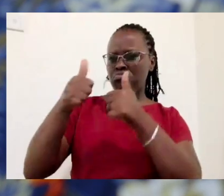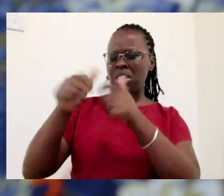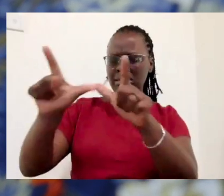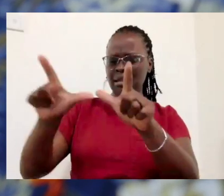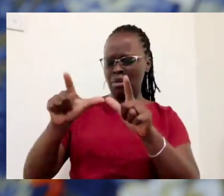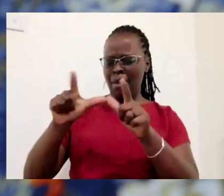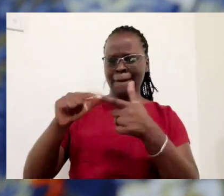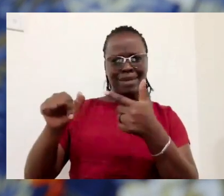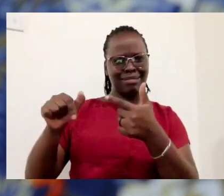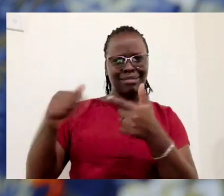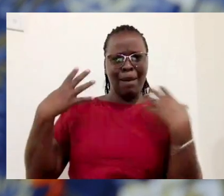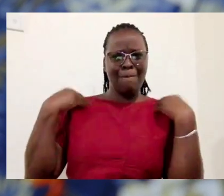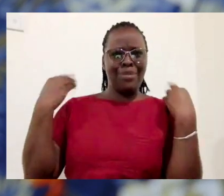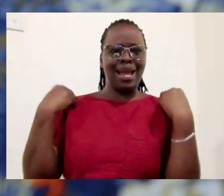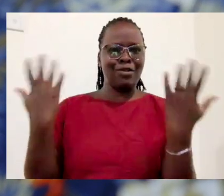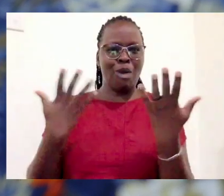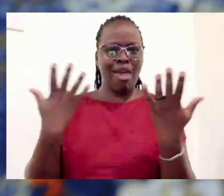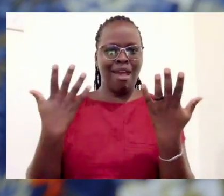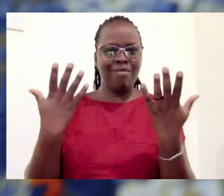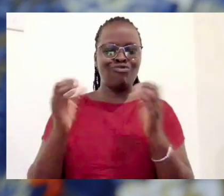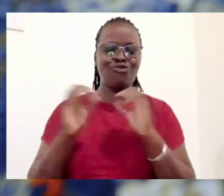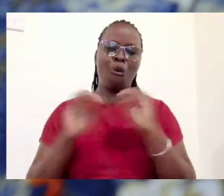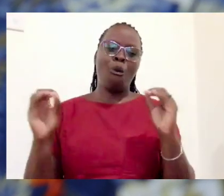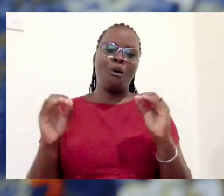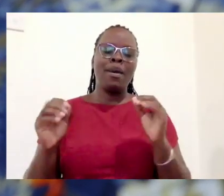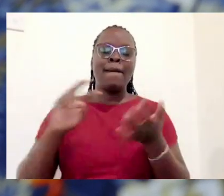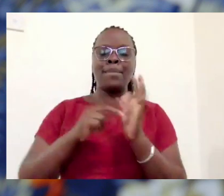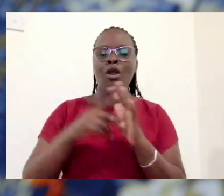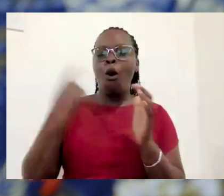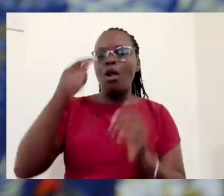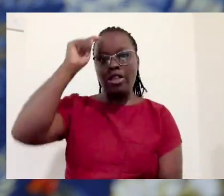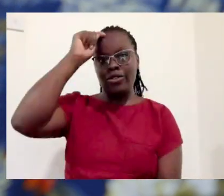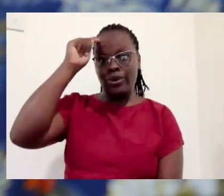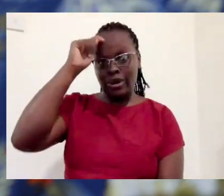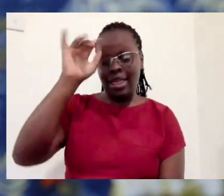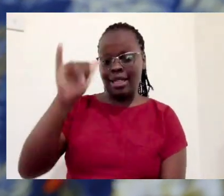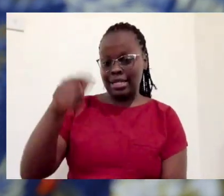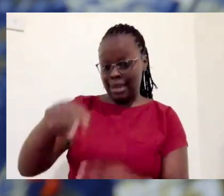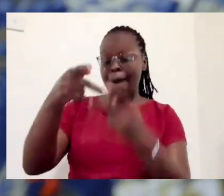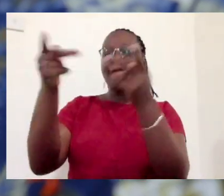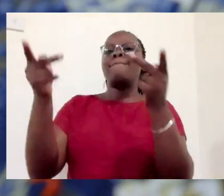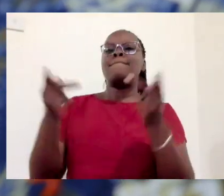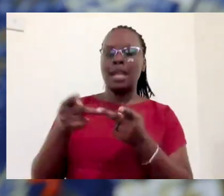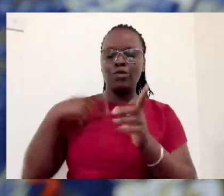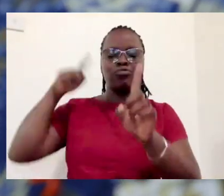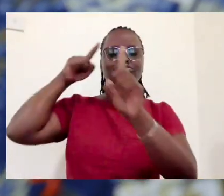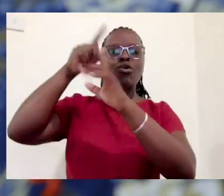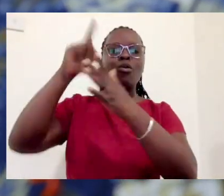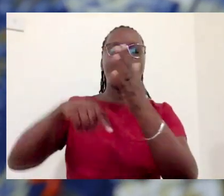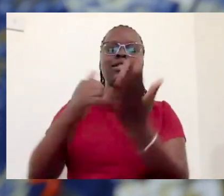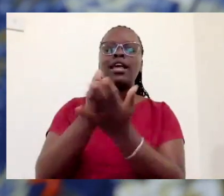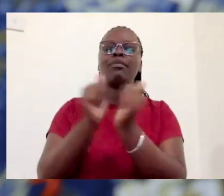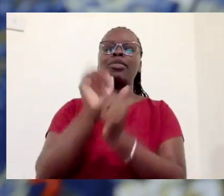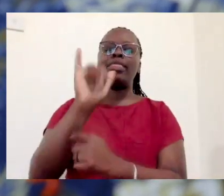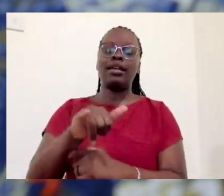have certifications in IT, but they lack the practical bit. So that's where, as tech training, EdTech Lab is the gap